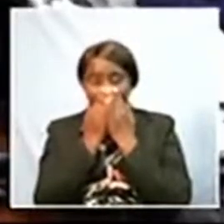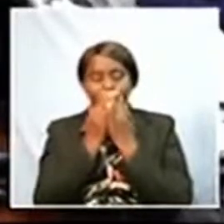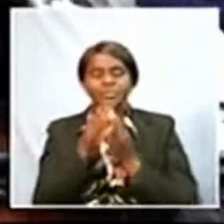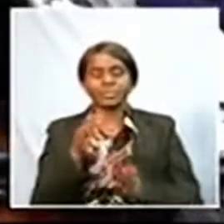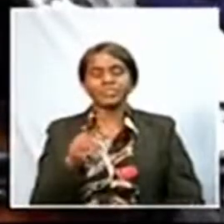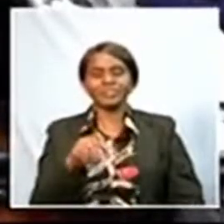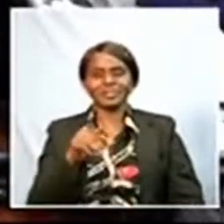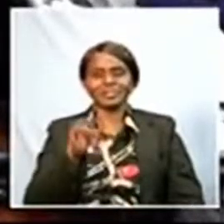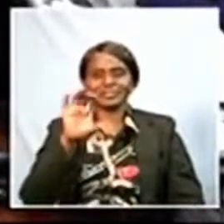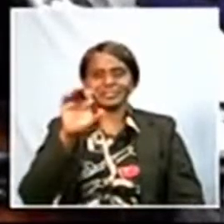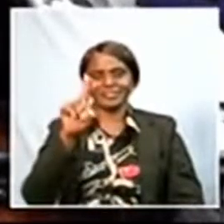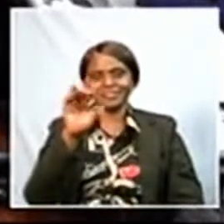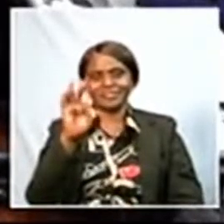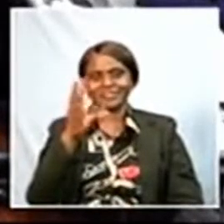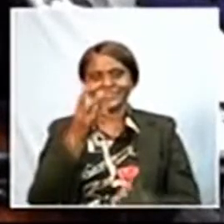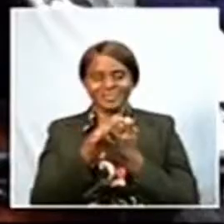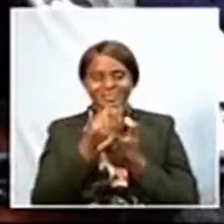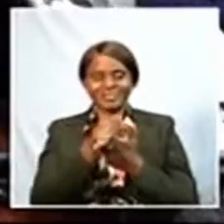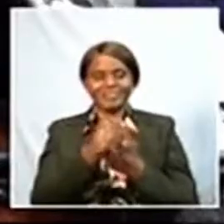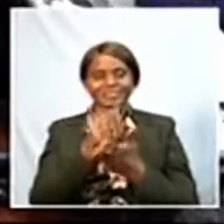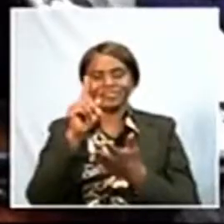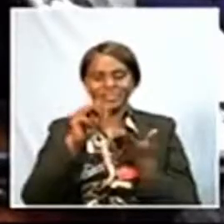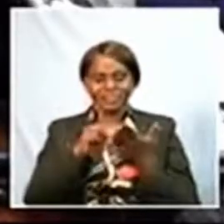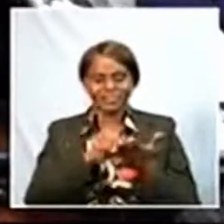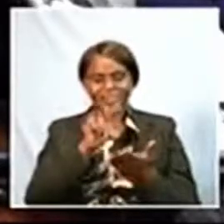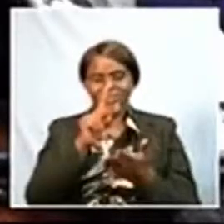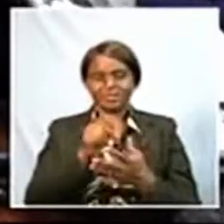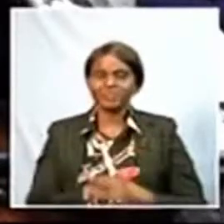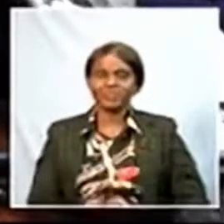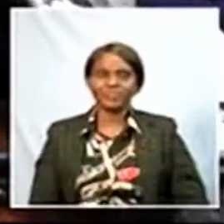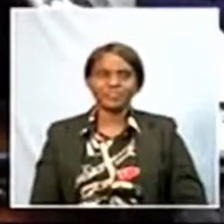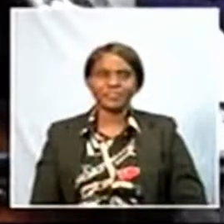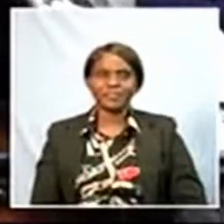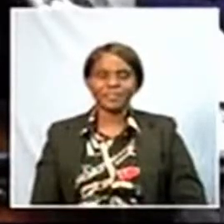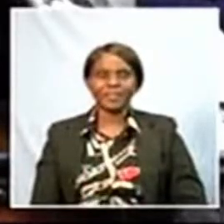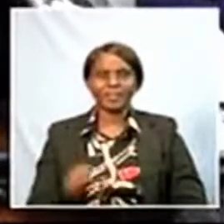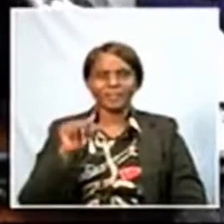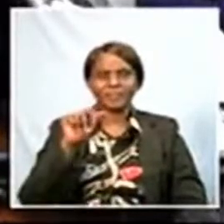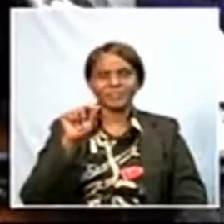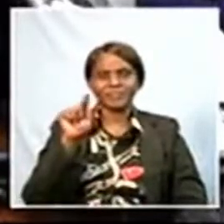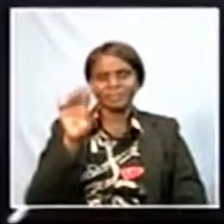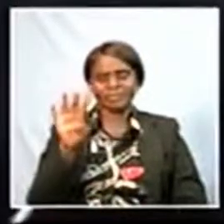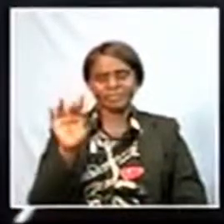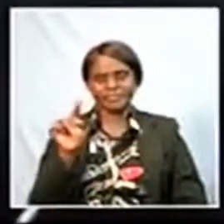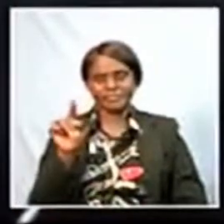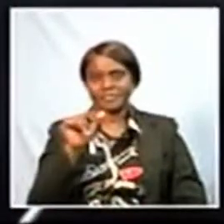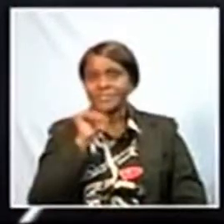2023 CDF funding of 1 million kwacha. The 2024 is not,